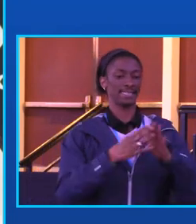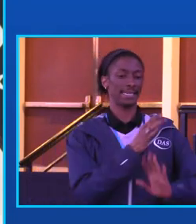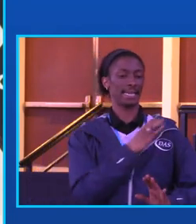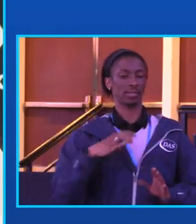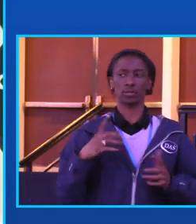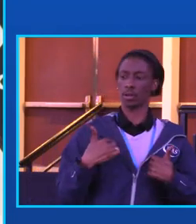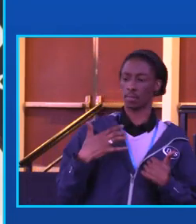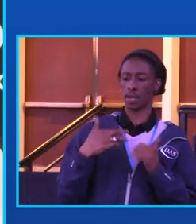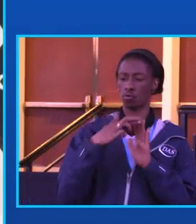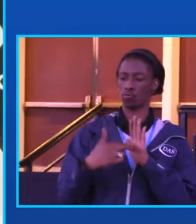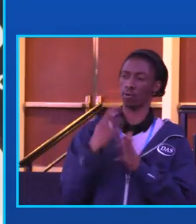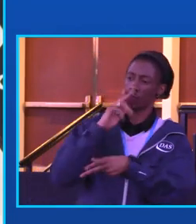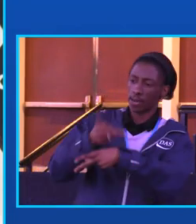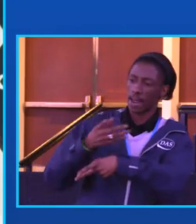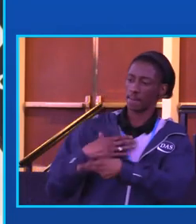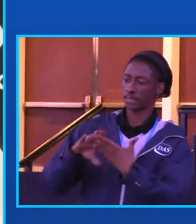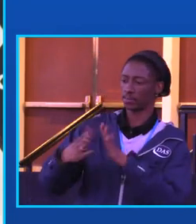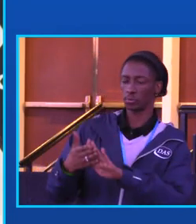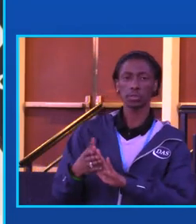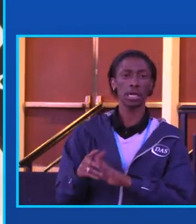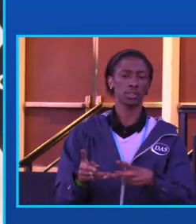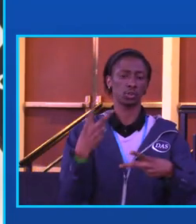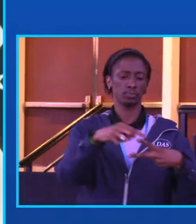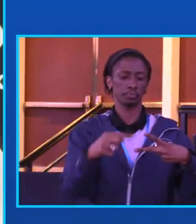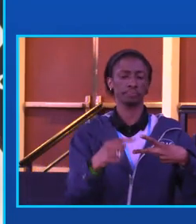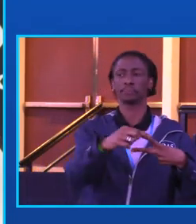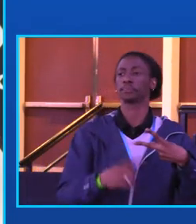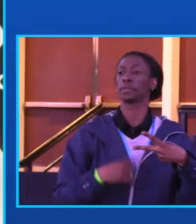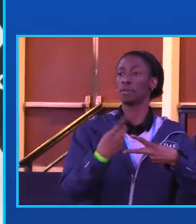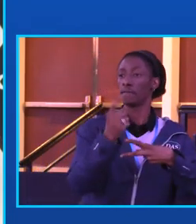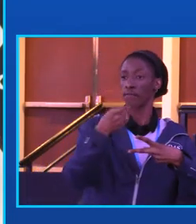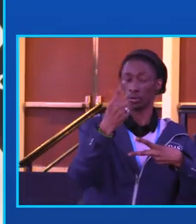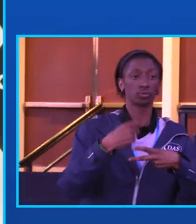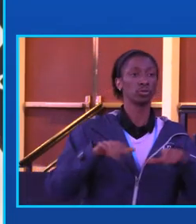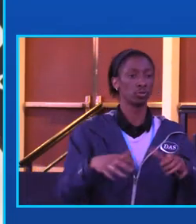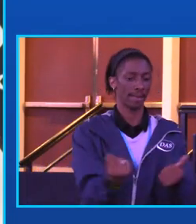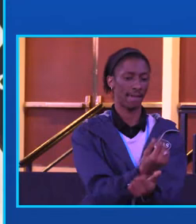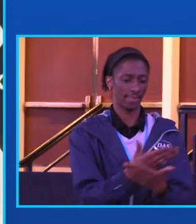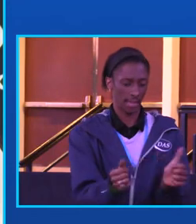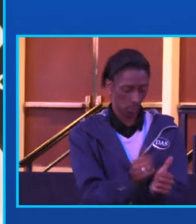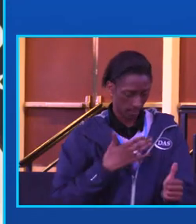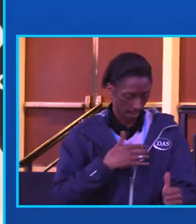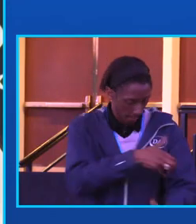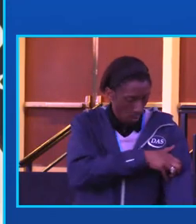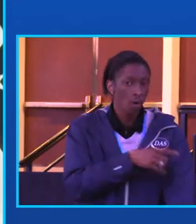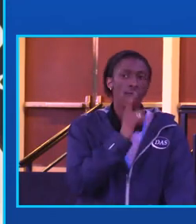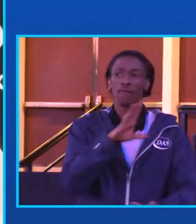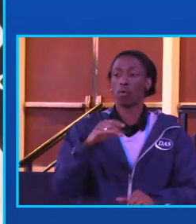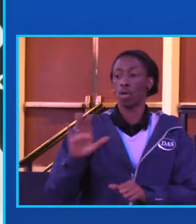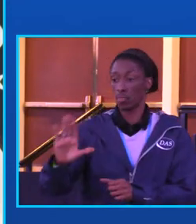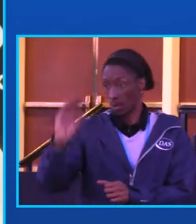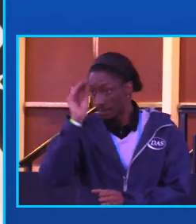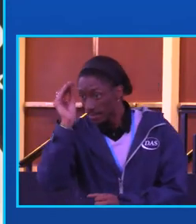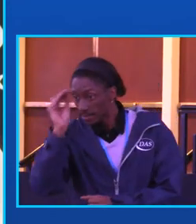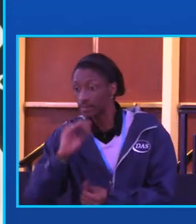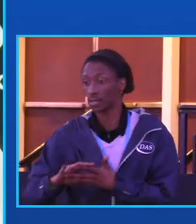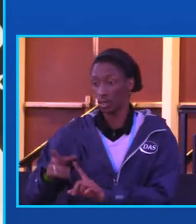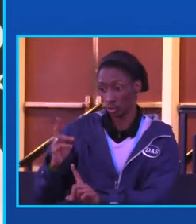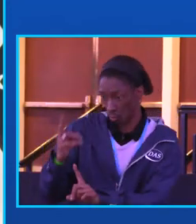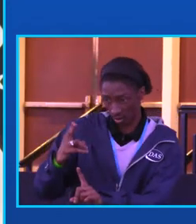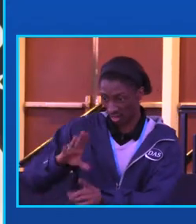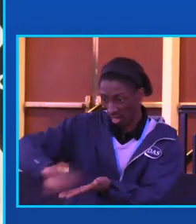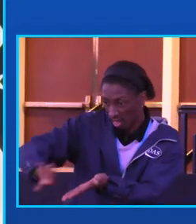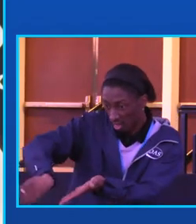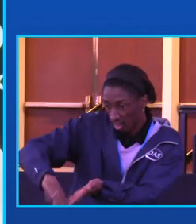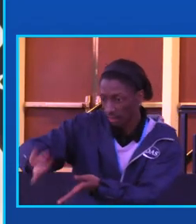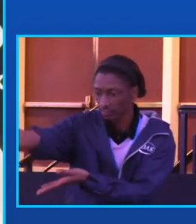in caring for my community as twofold. First, doing everything in my power to bring the voices of those historically excluded